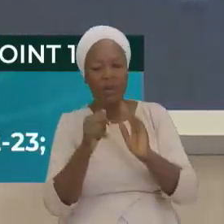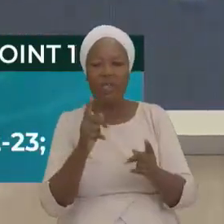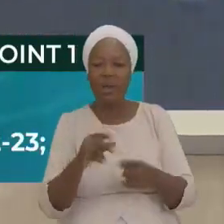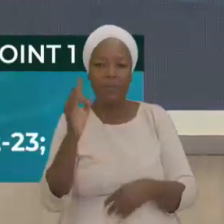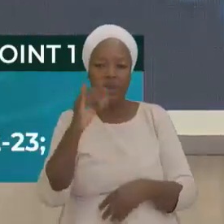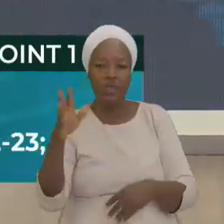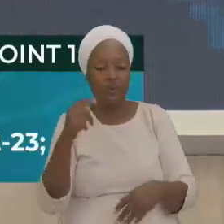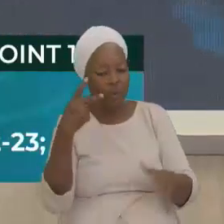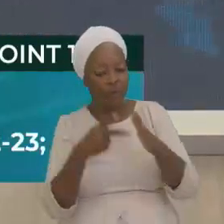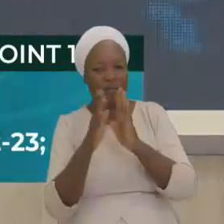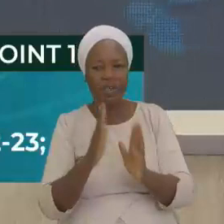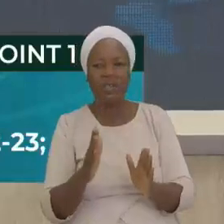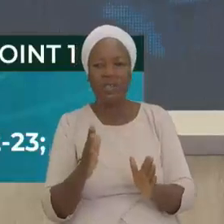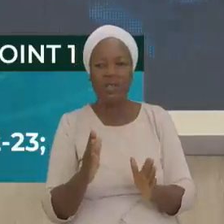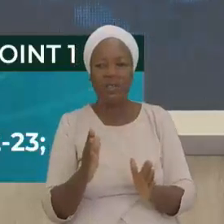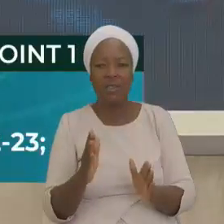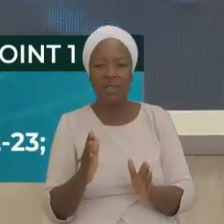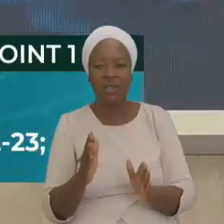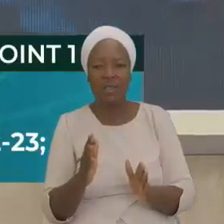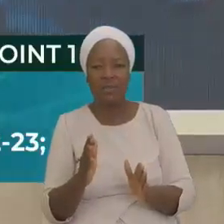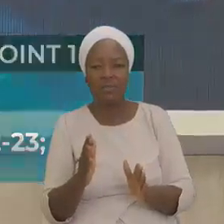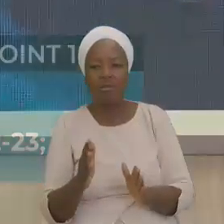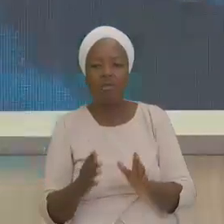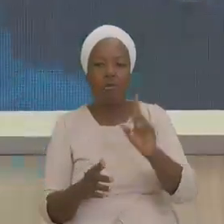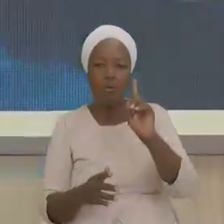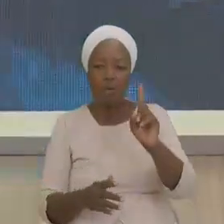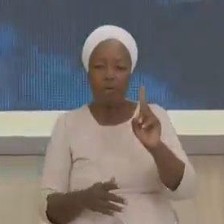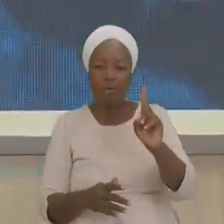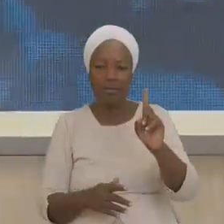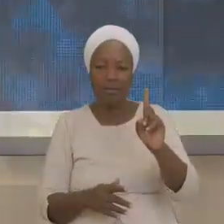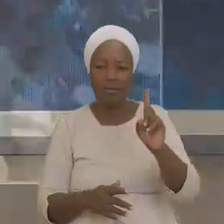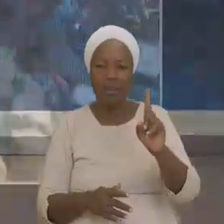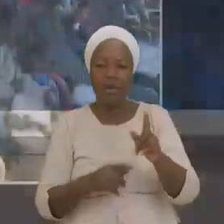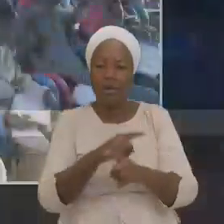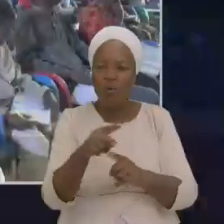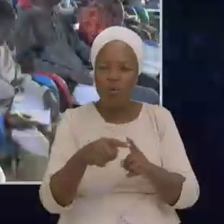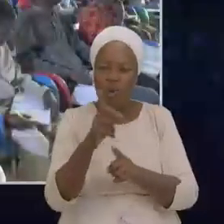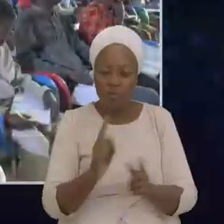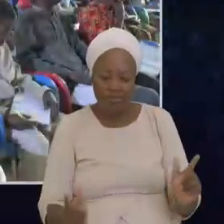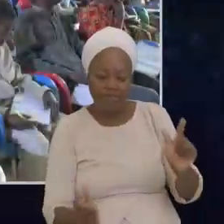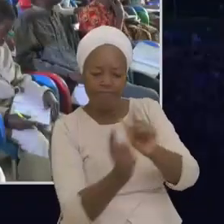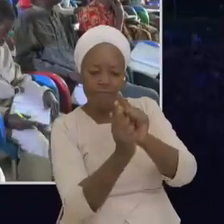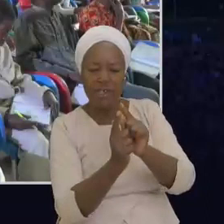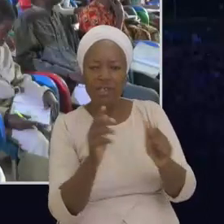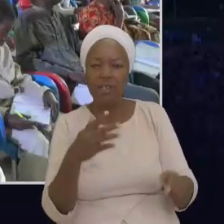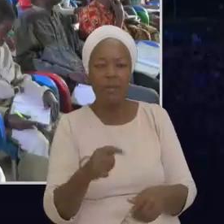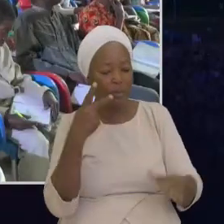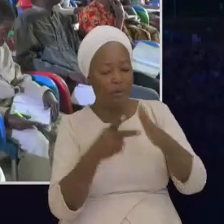ministration of the prophet. One, when you encounter the prophet sent by